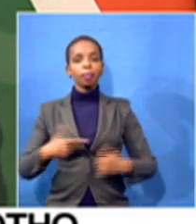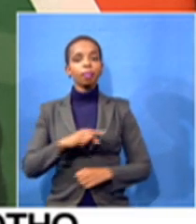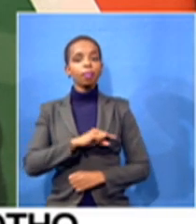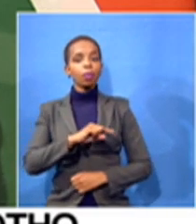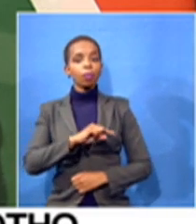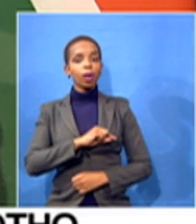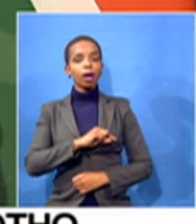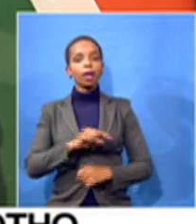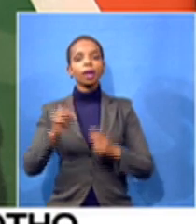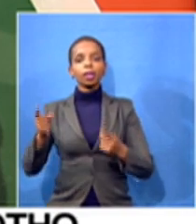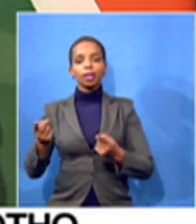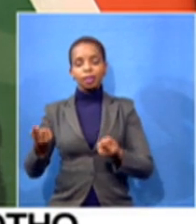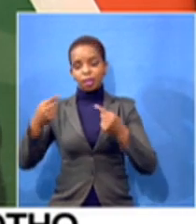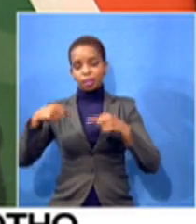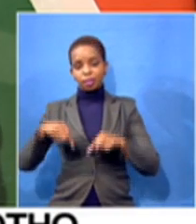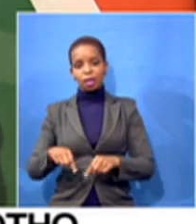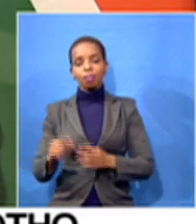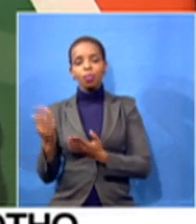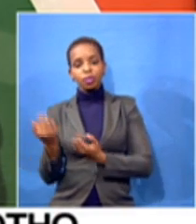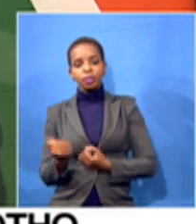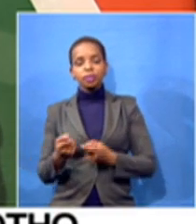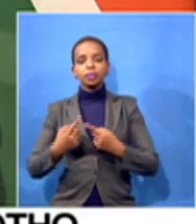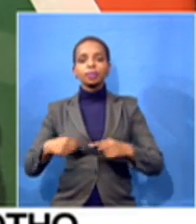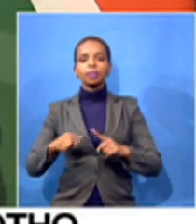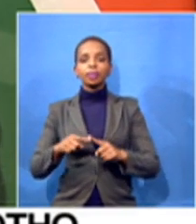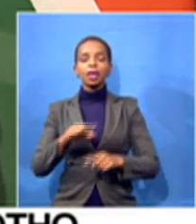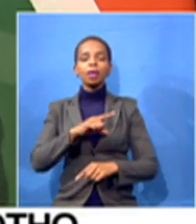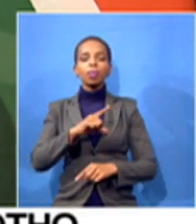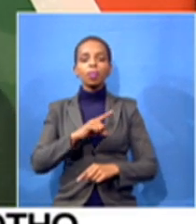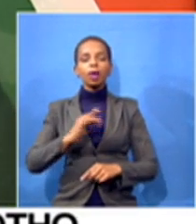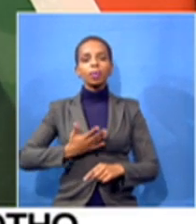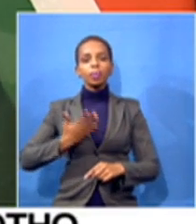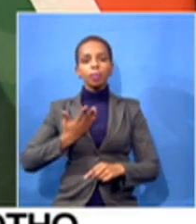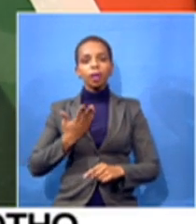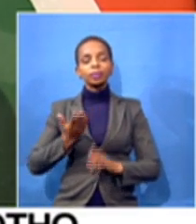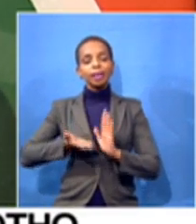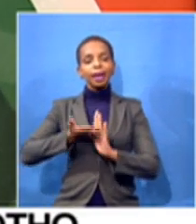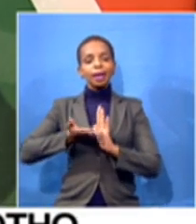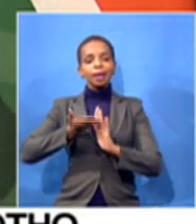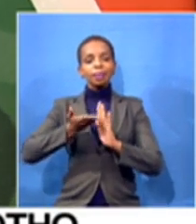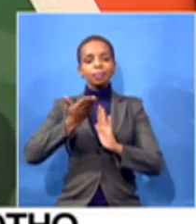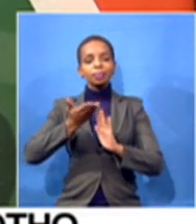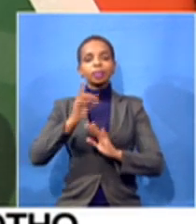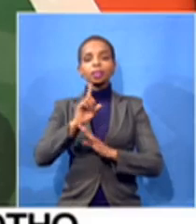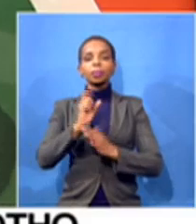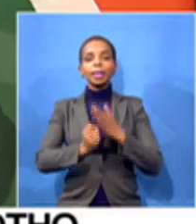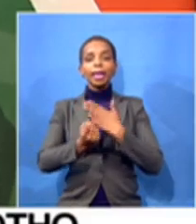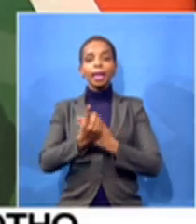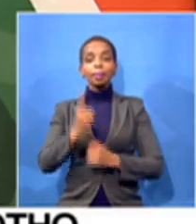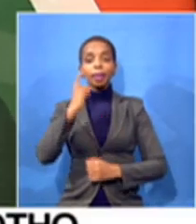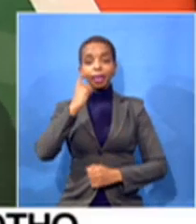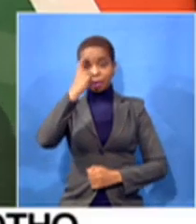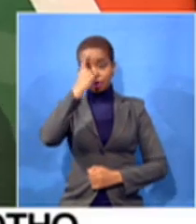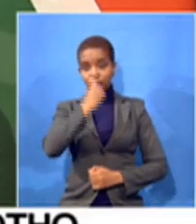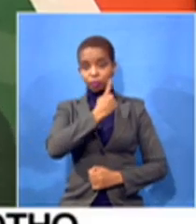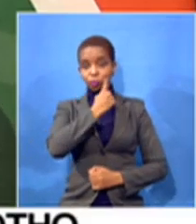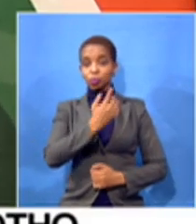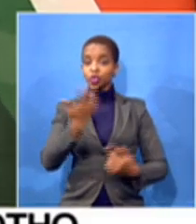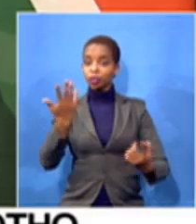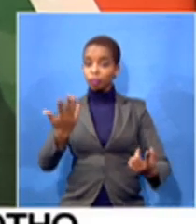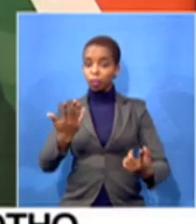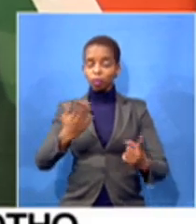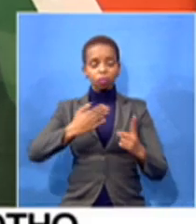given an update of the developments in Lesotho, both on the COVID-19